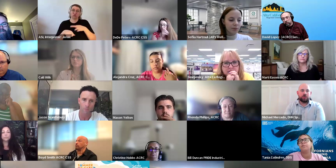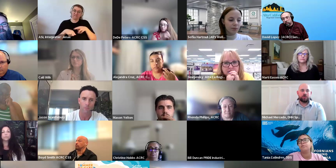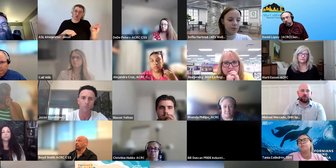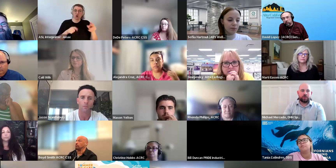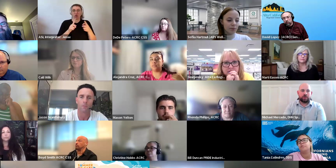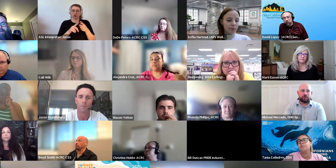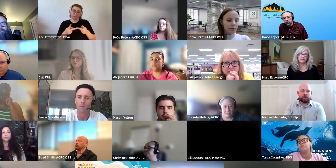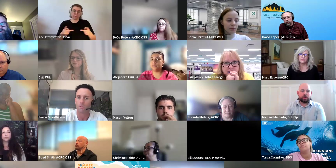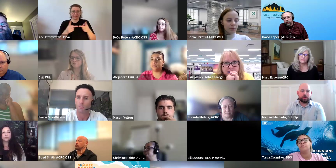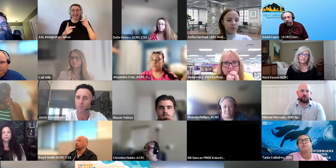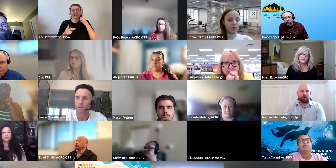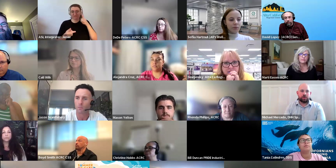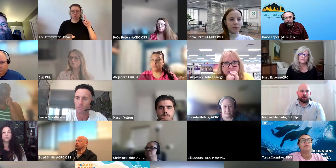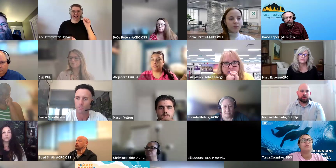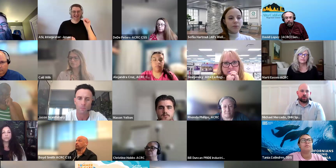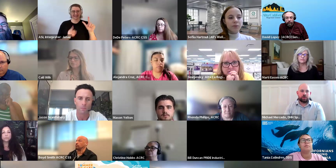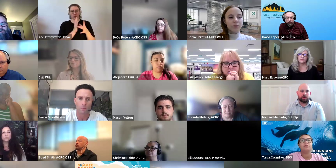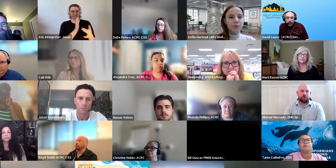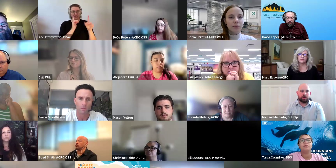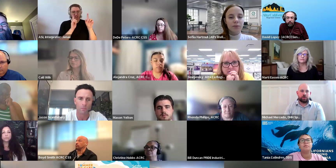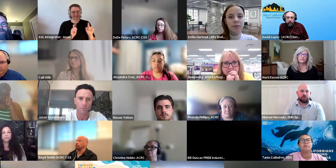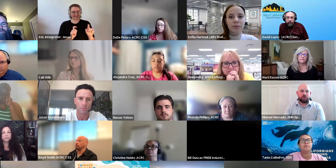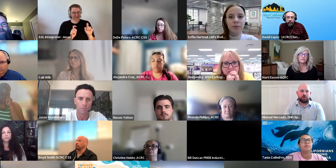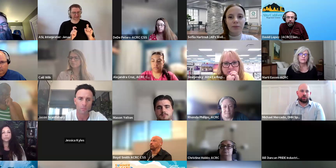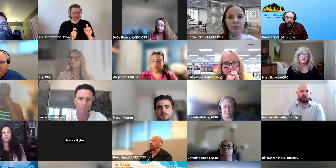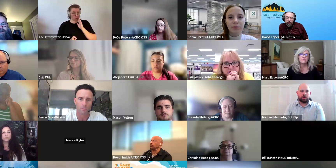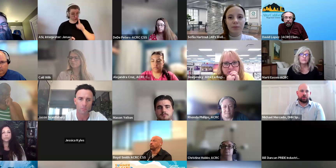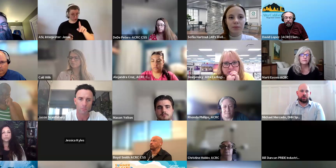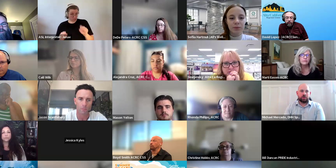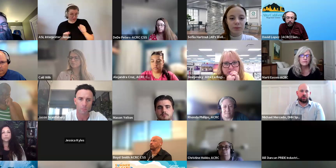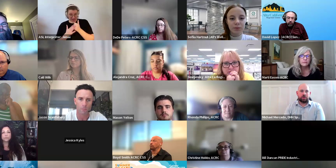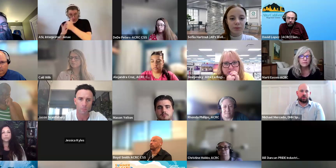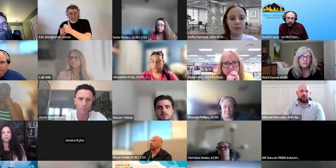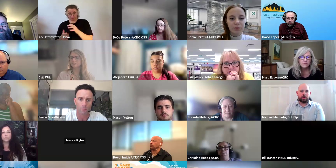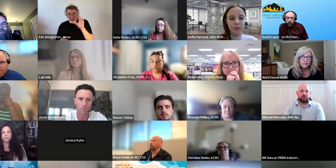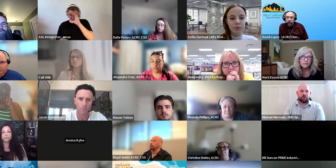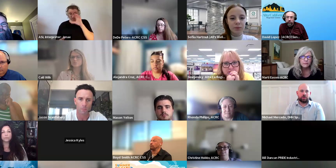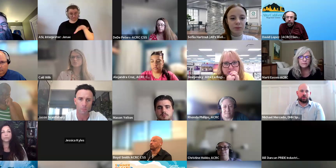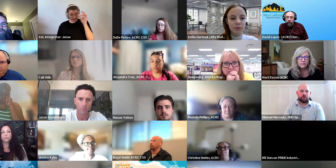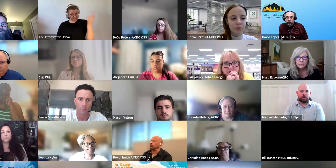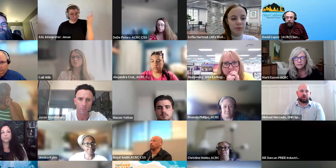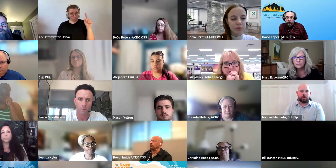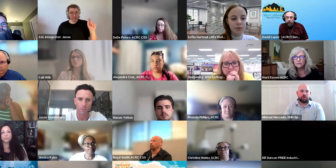a place to get ASL proficiency testing, would you be able to help them find someone?